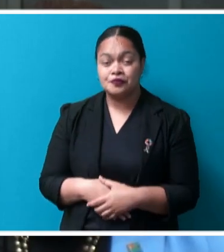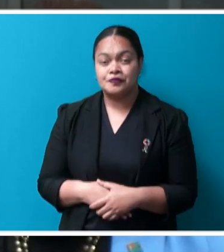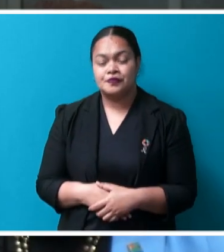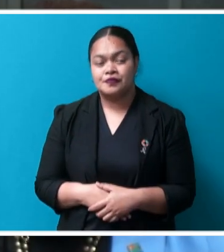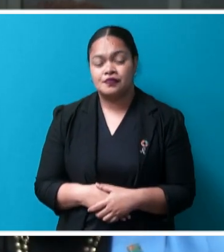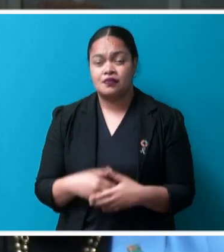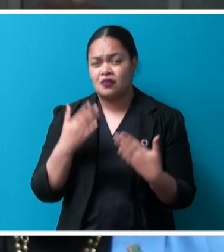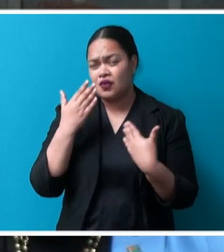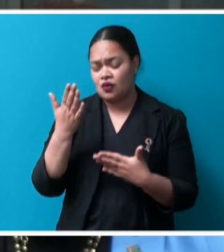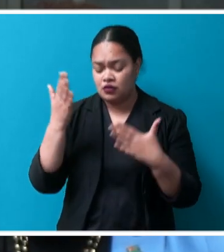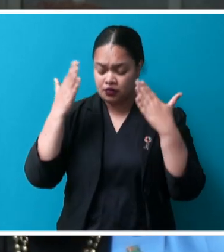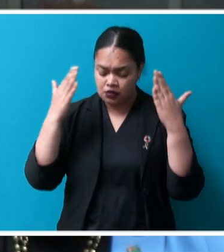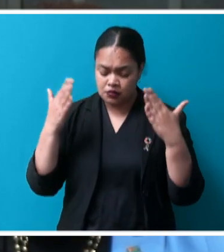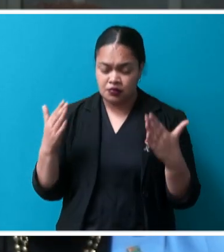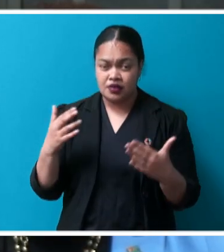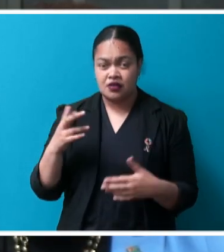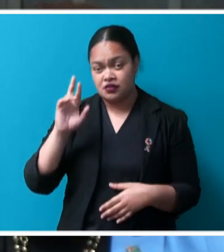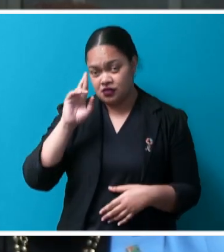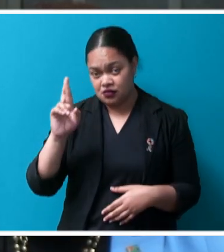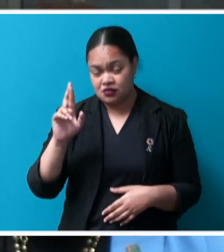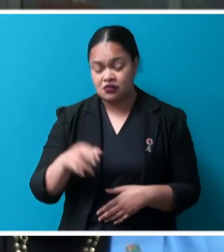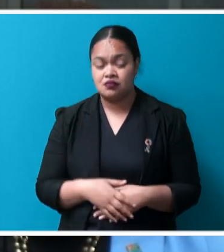Honourable Speaker, sir, let me